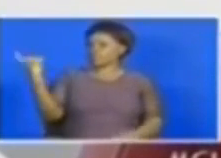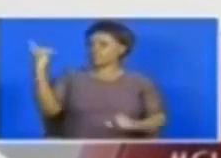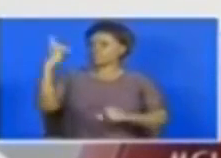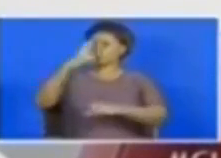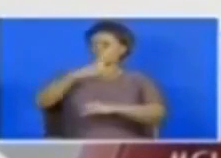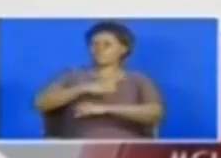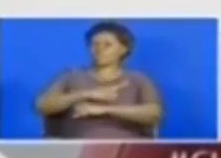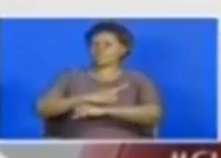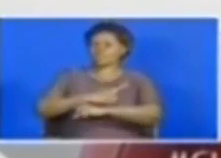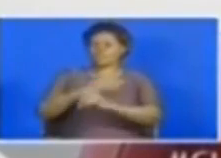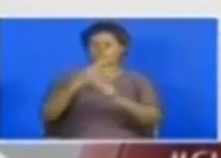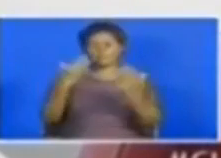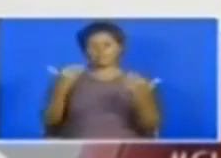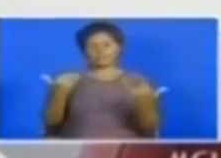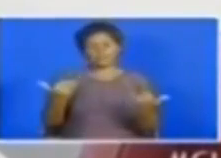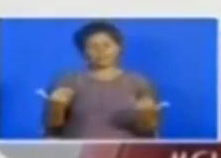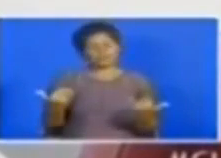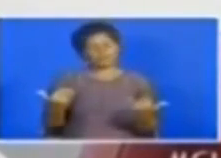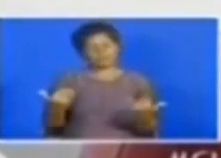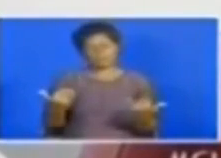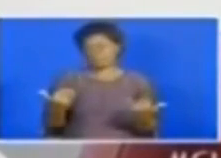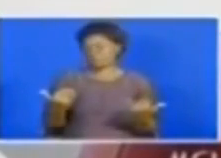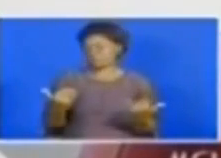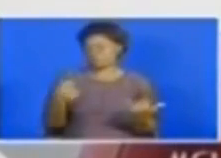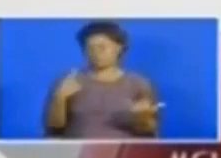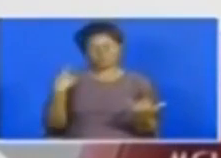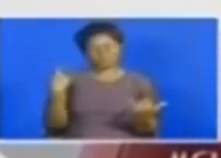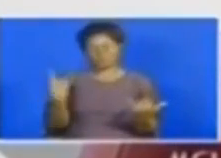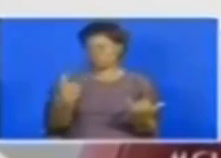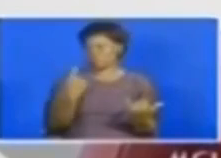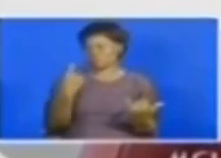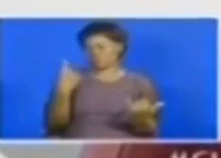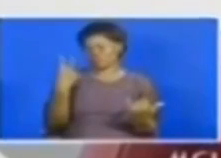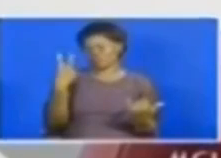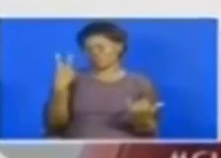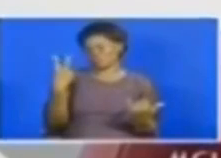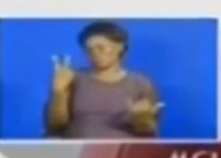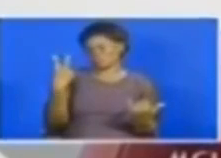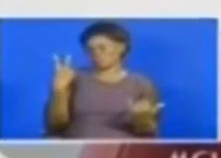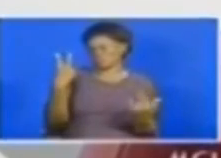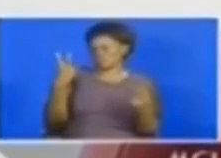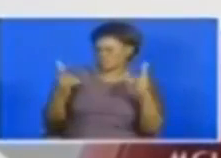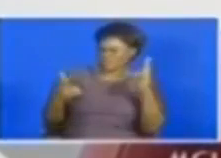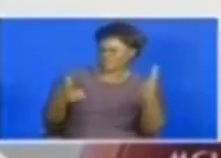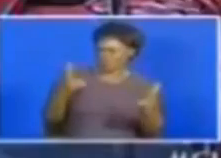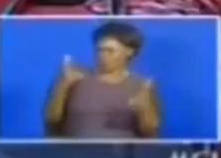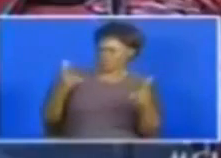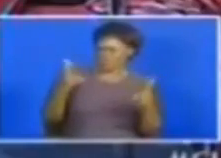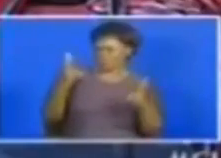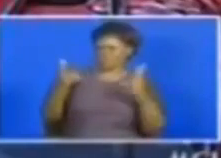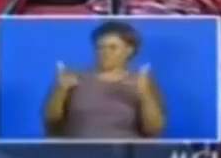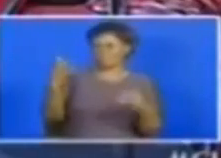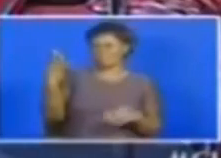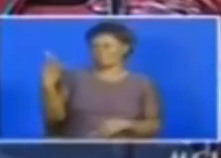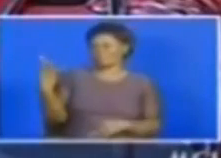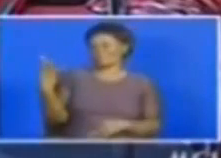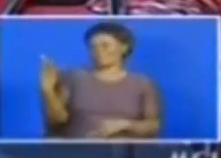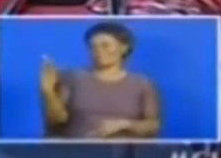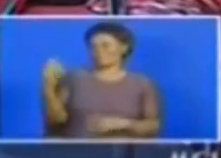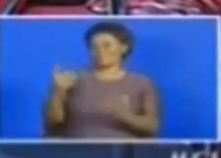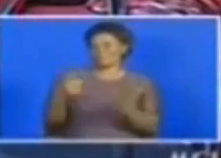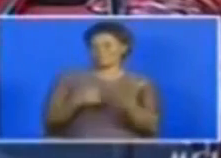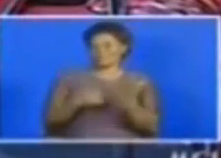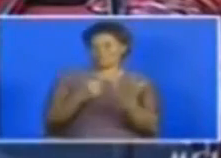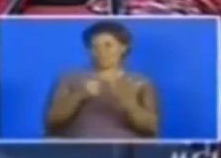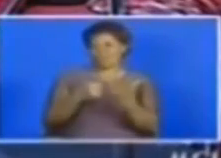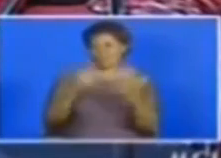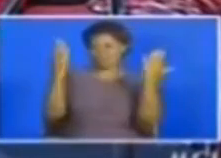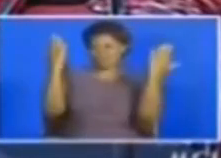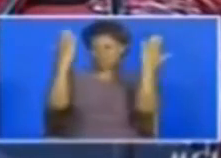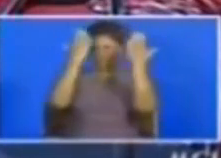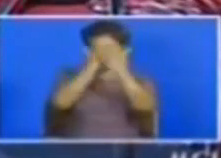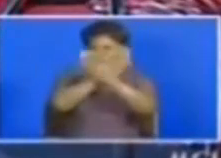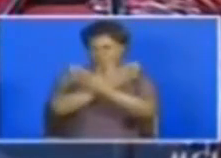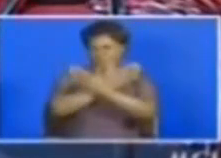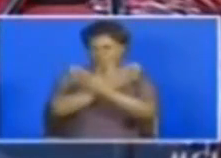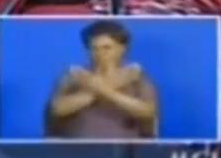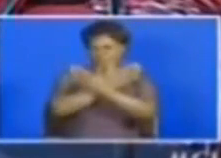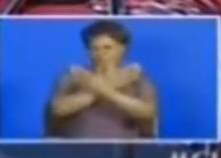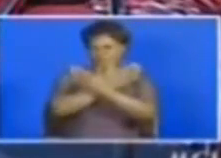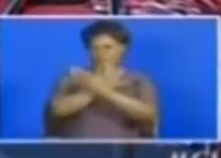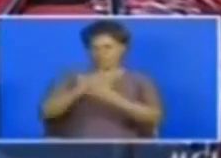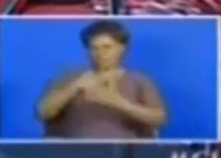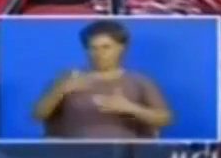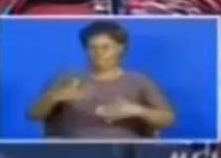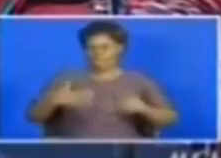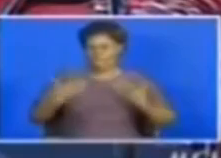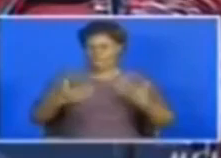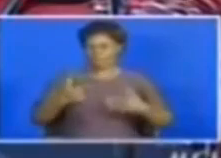go. Yeah. So now it's right. Only about 20, 22, 23 days if you count all the nights. Mm-hmm. So it's a pleasure